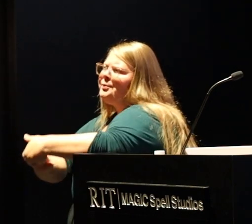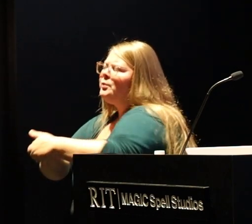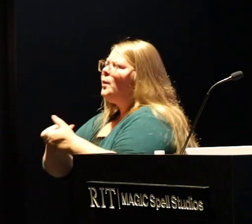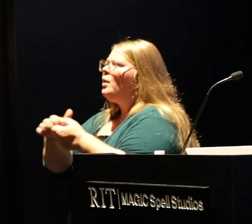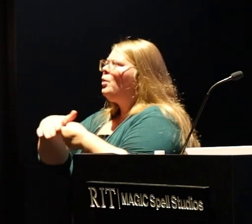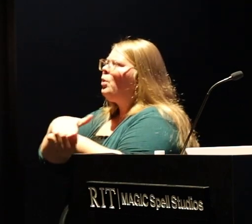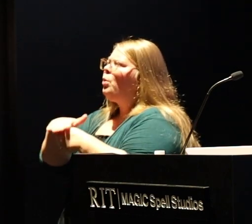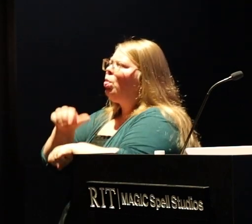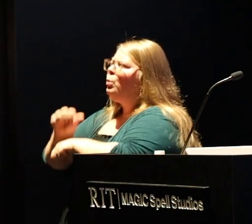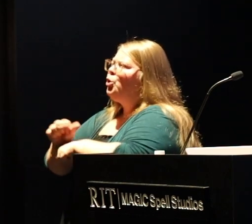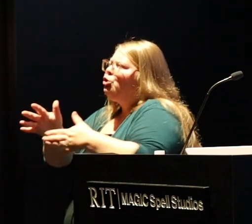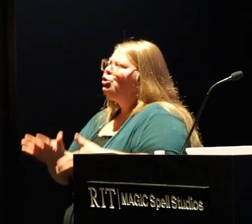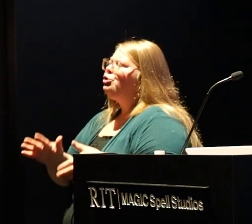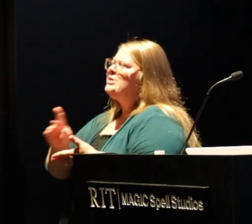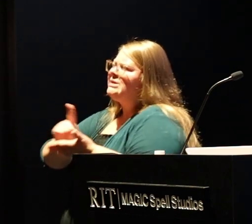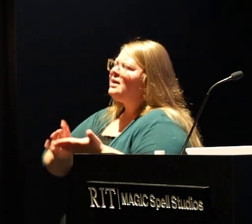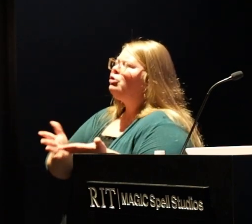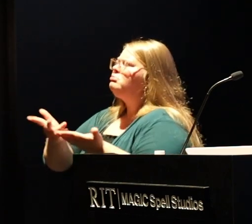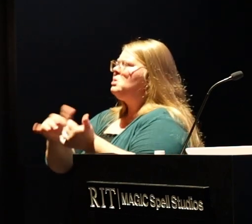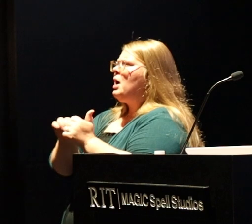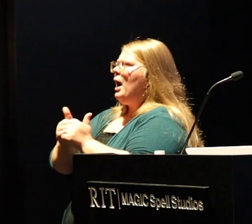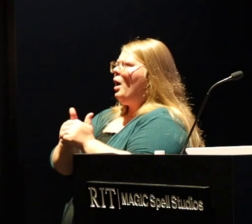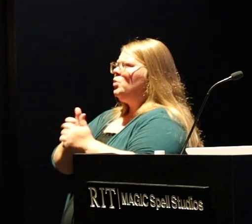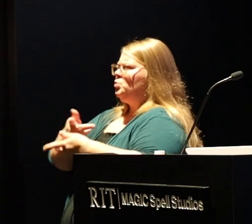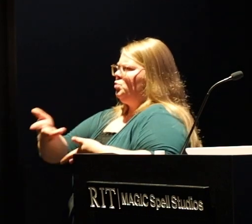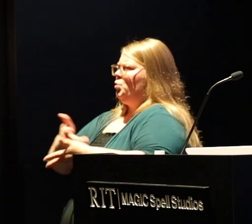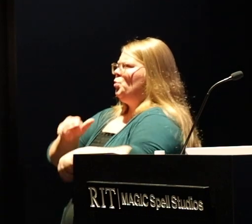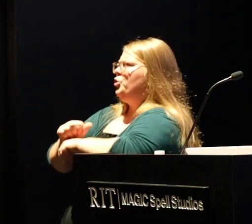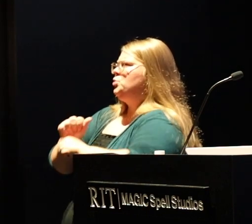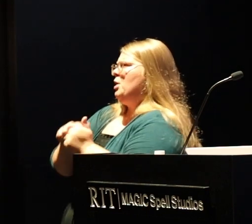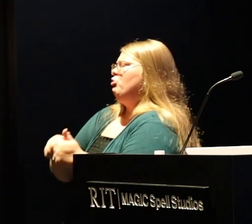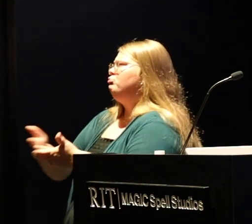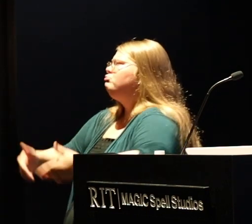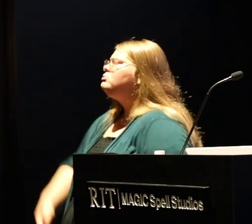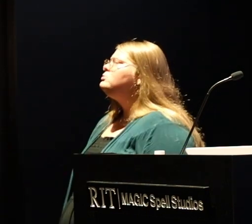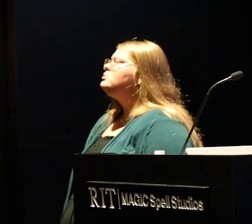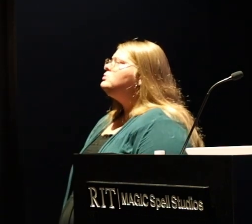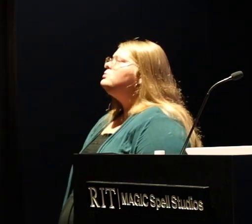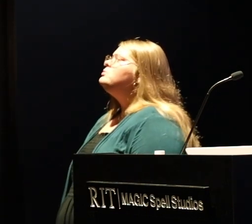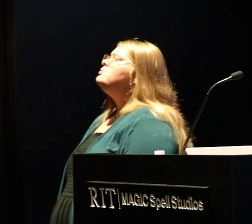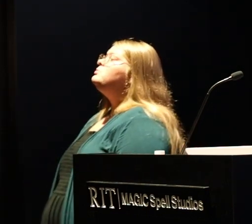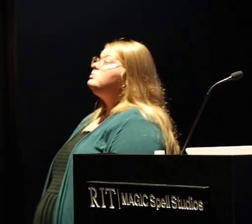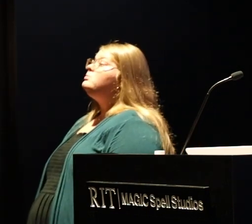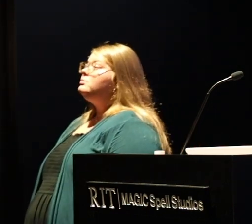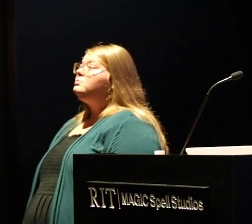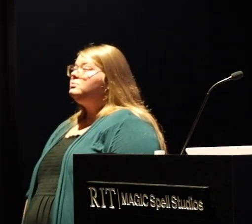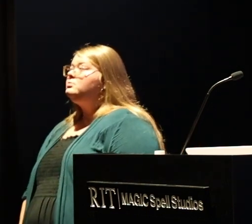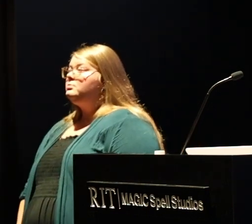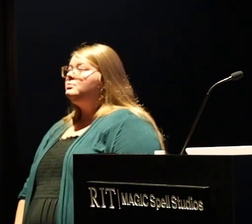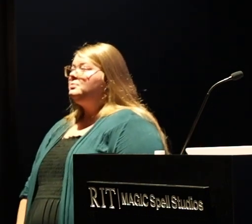to your approach, and how you respond to theirs, that kind of thing. Yeah, that goes back